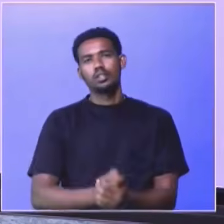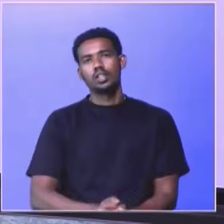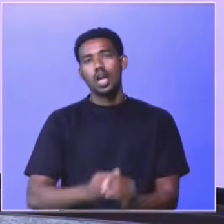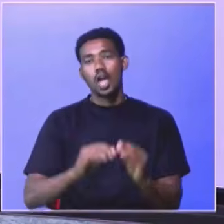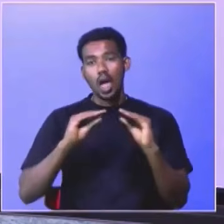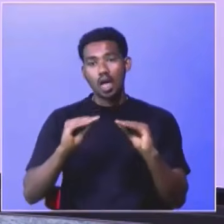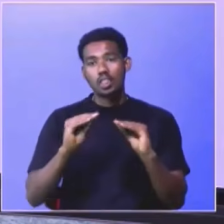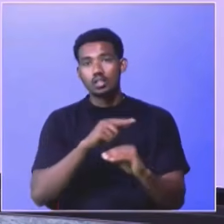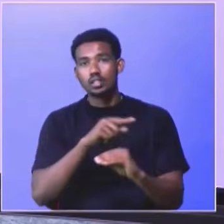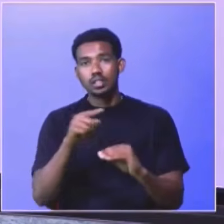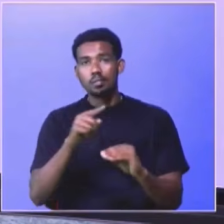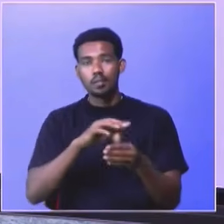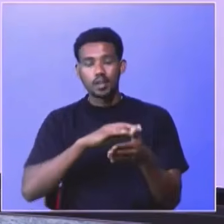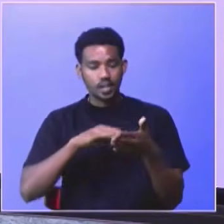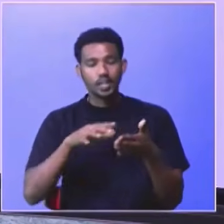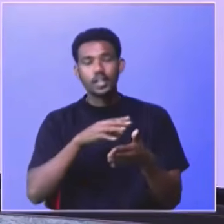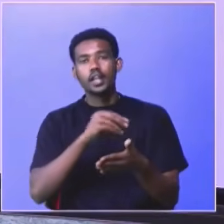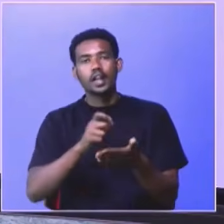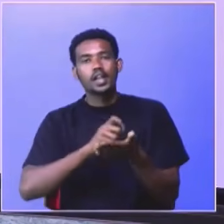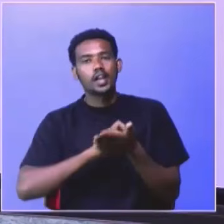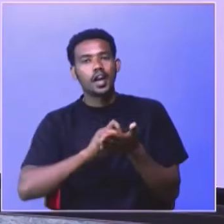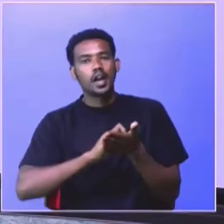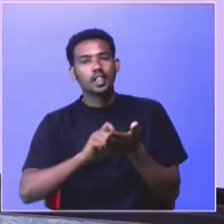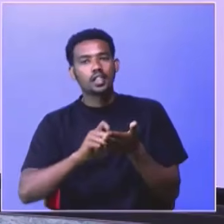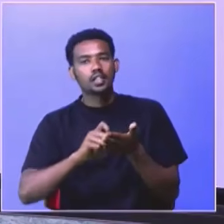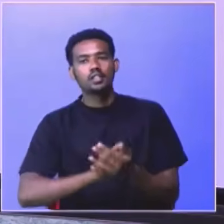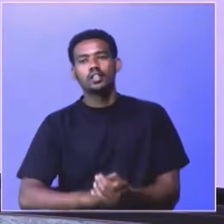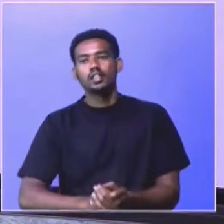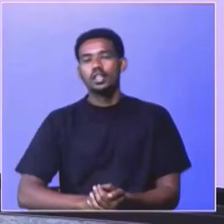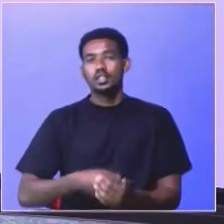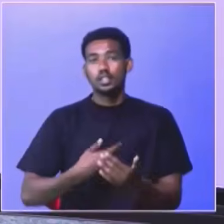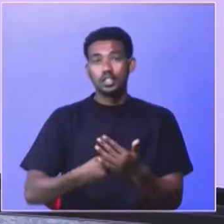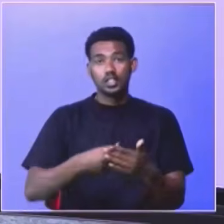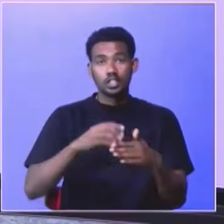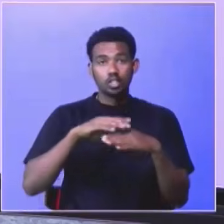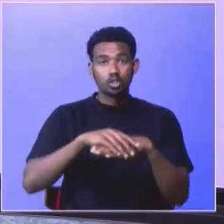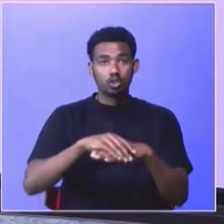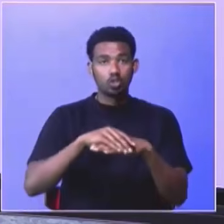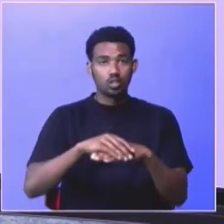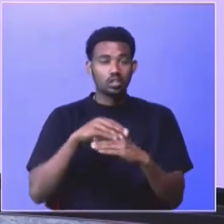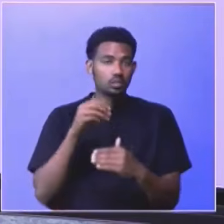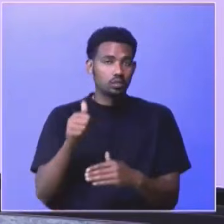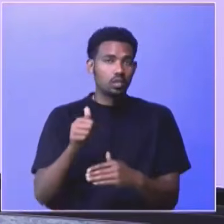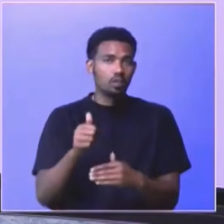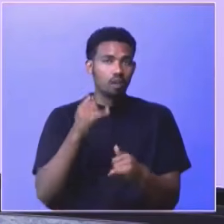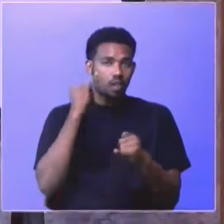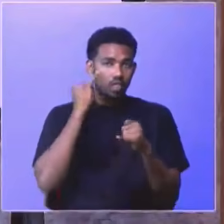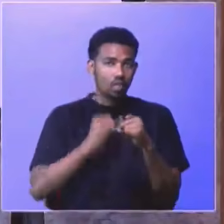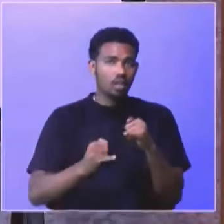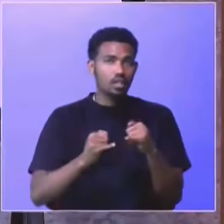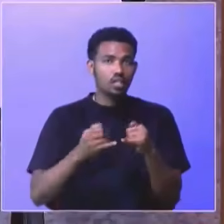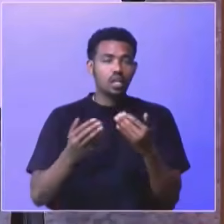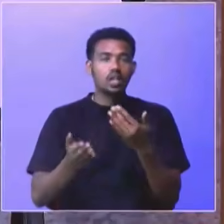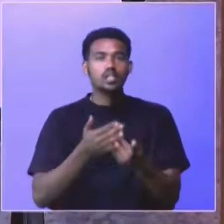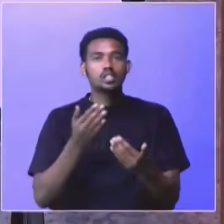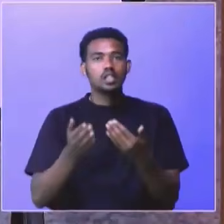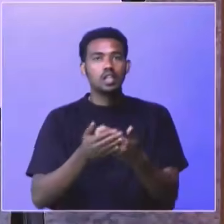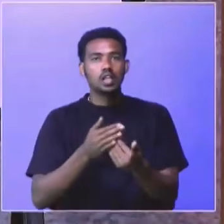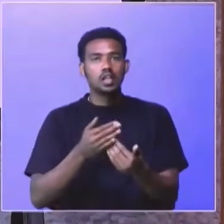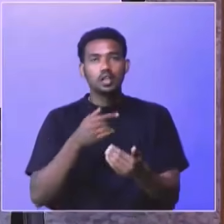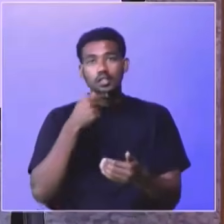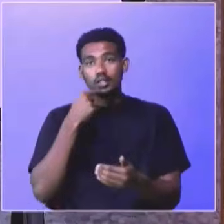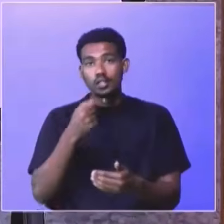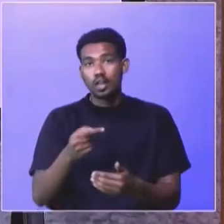them reading and writing. He just introduced himself at the end, easily saying